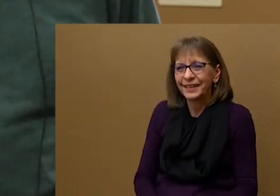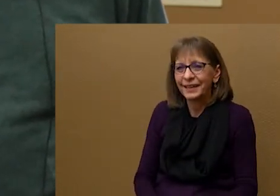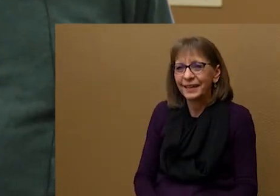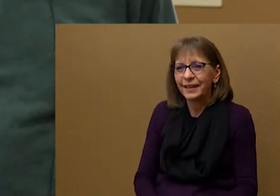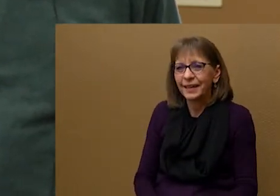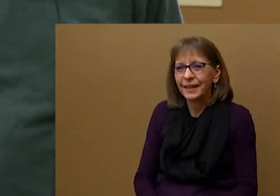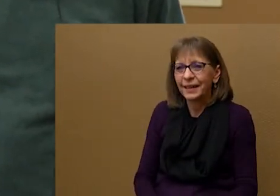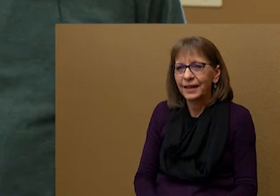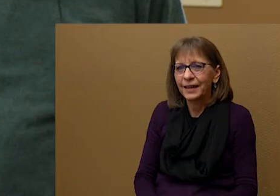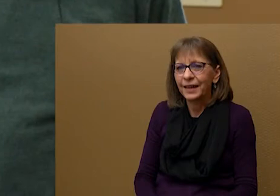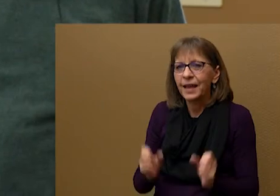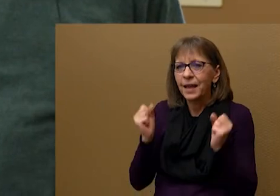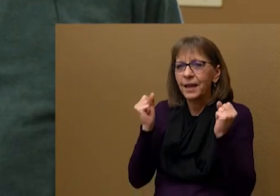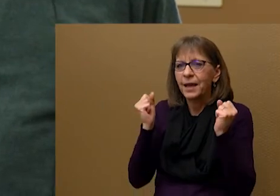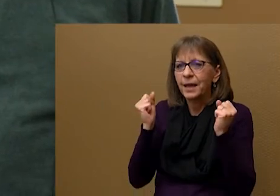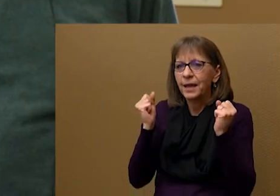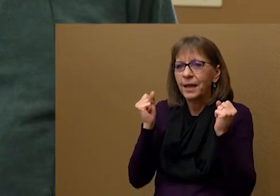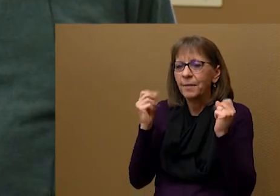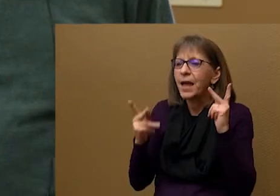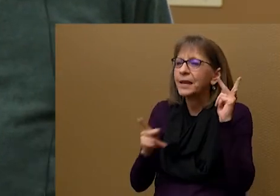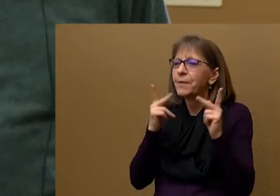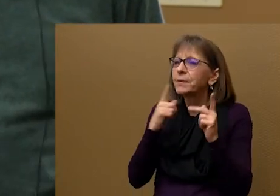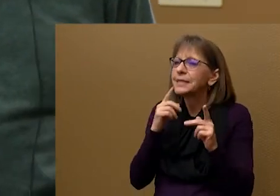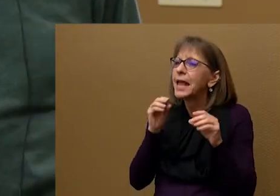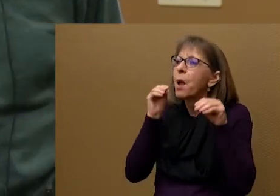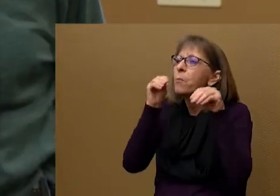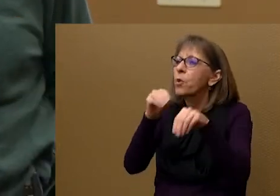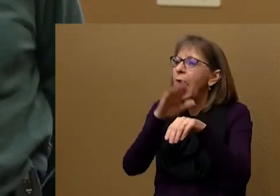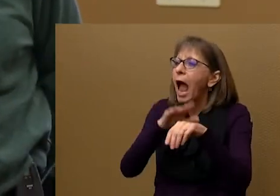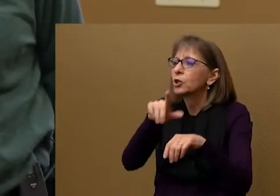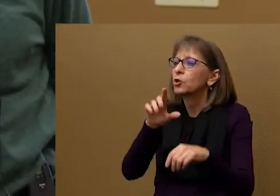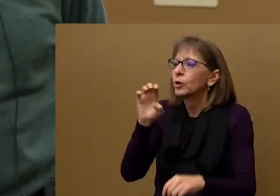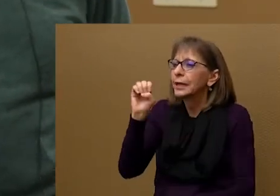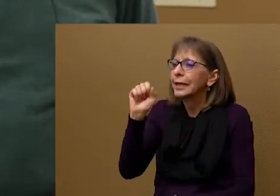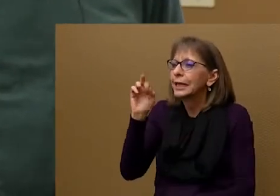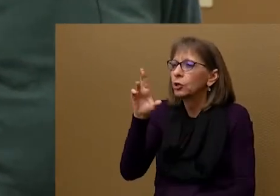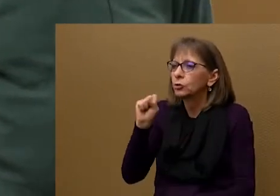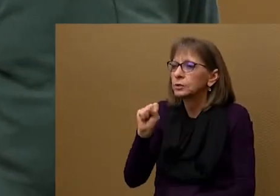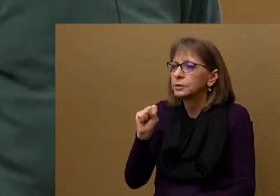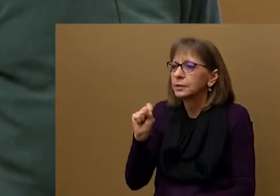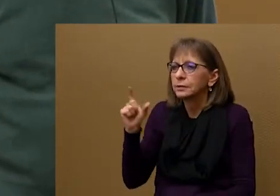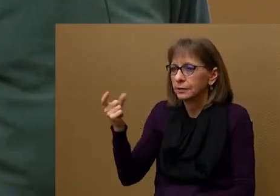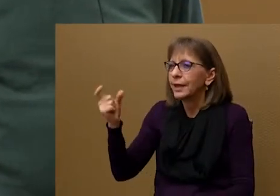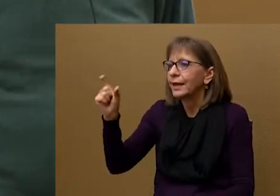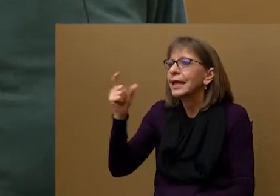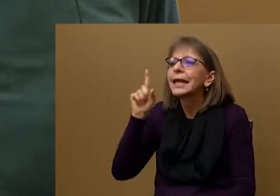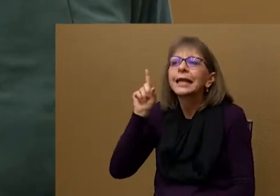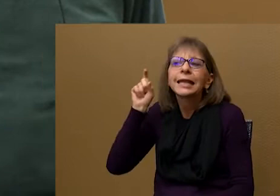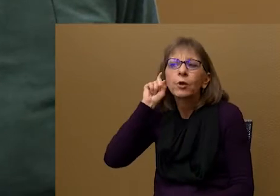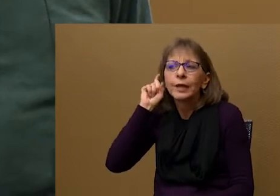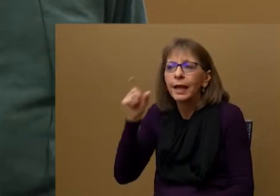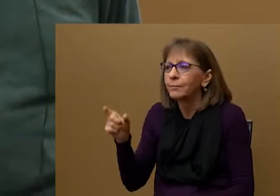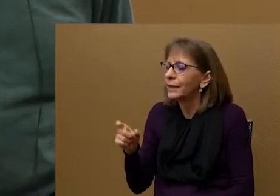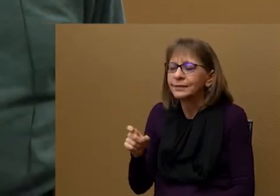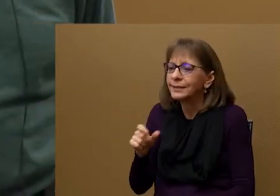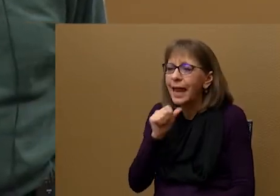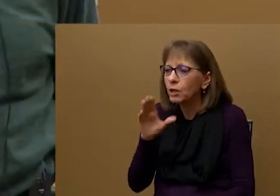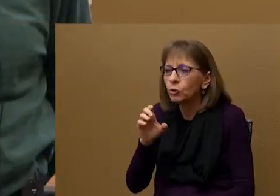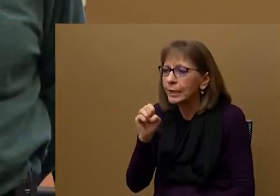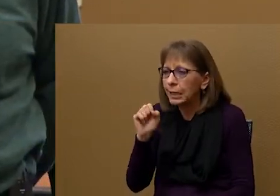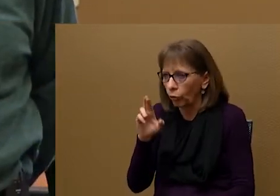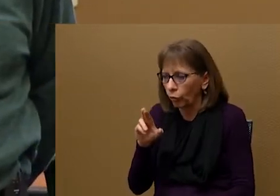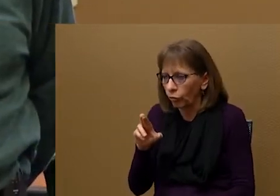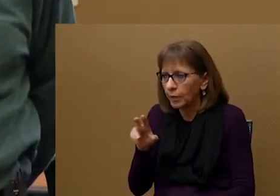put on your ears. Like those are not your ears, these are ears, that's your hearing aid, that's your cochlear implant, and making some of